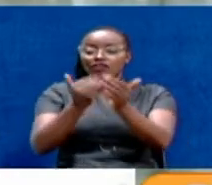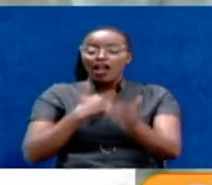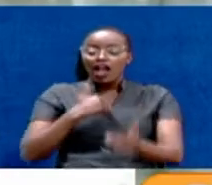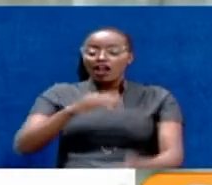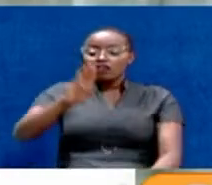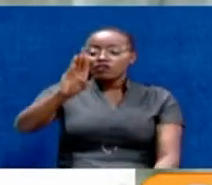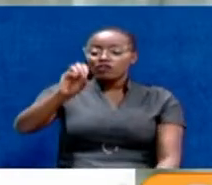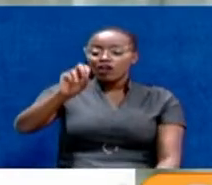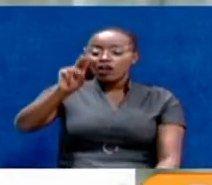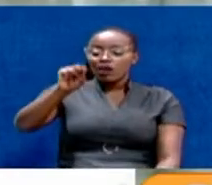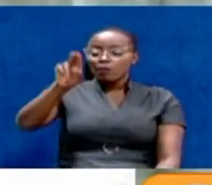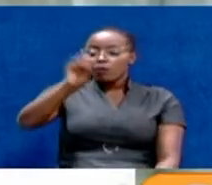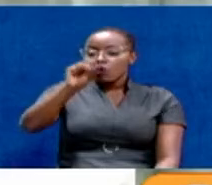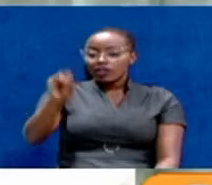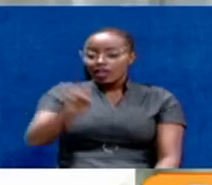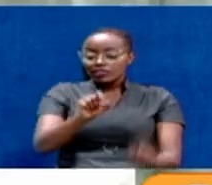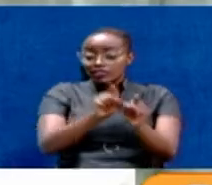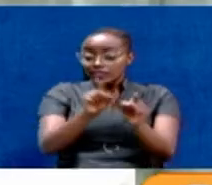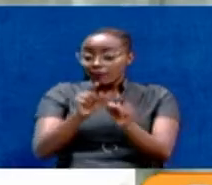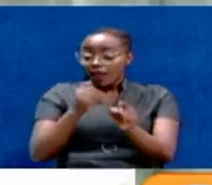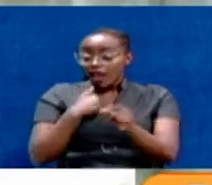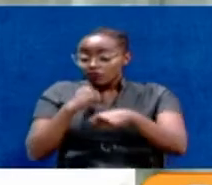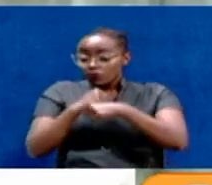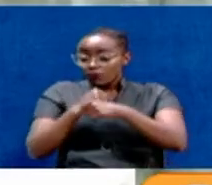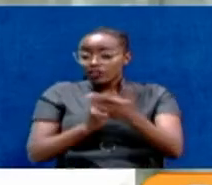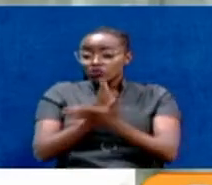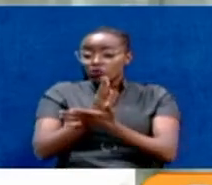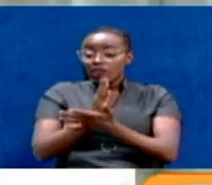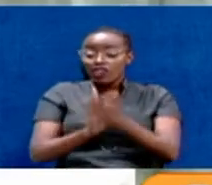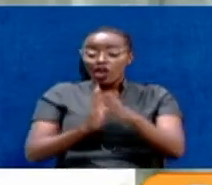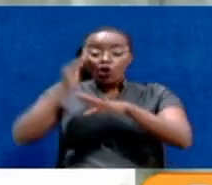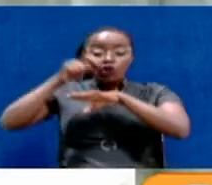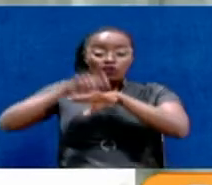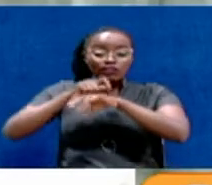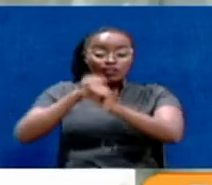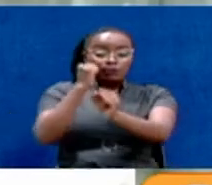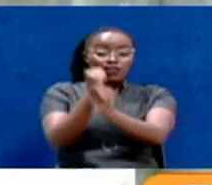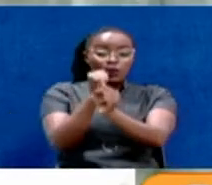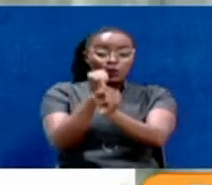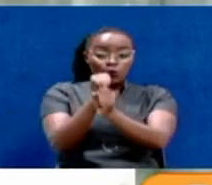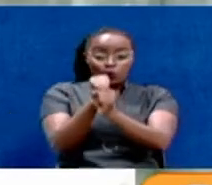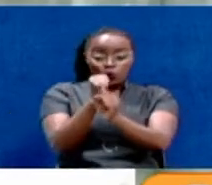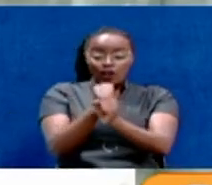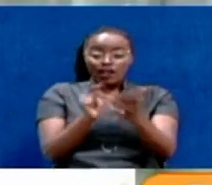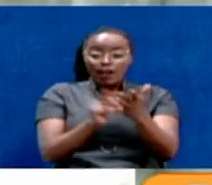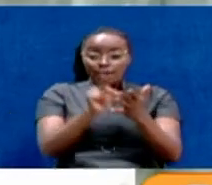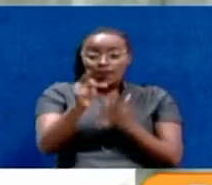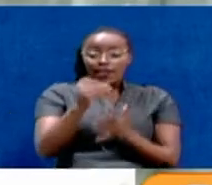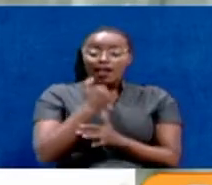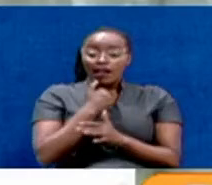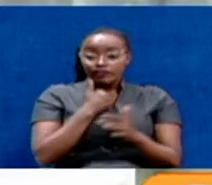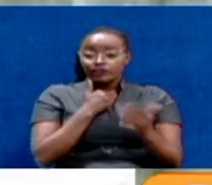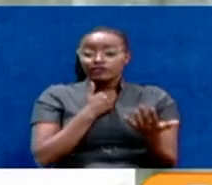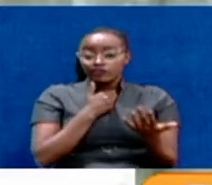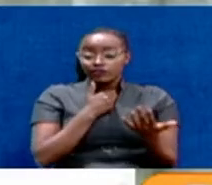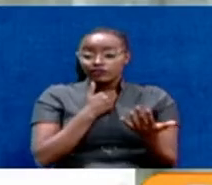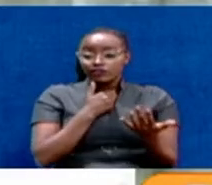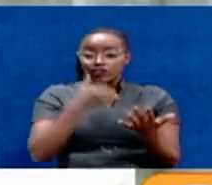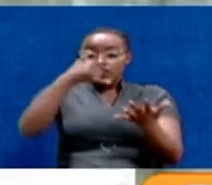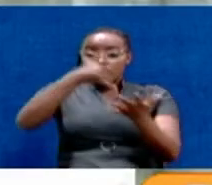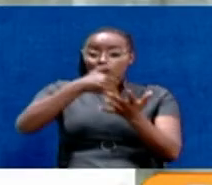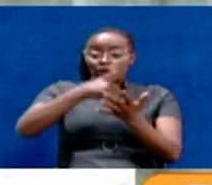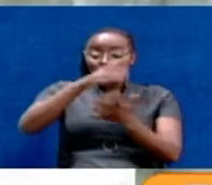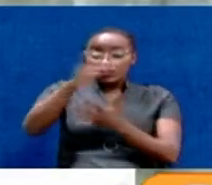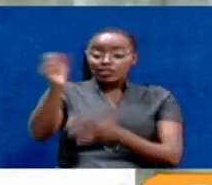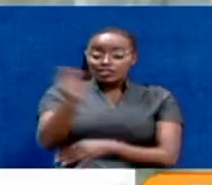bonus on board, and they're also making sure the overtime which they are doing, also they are paid on, they are included